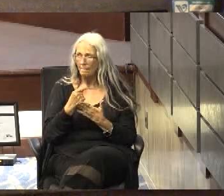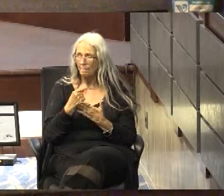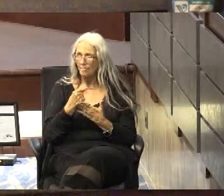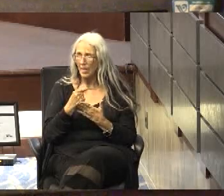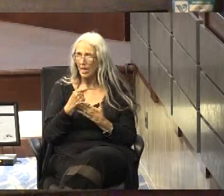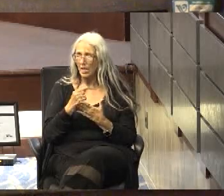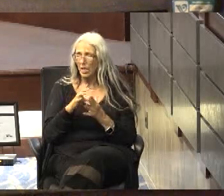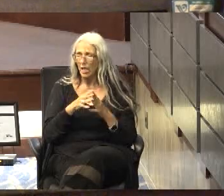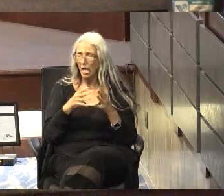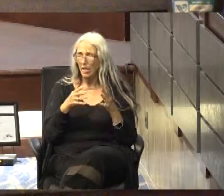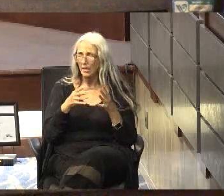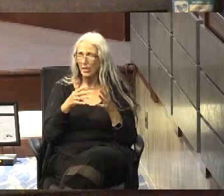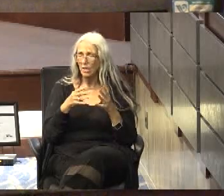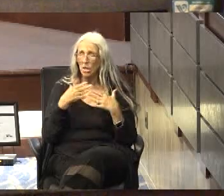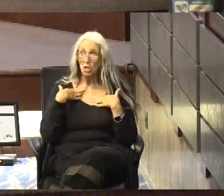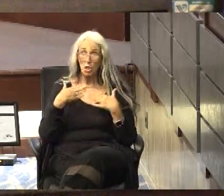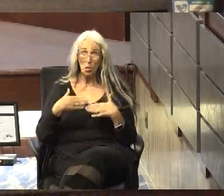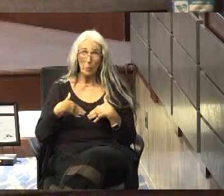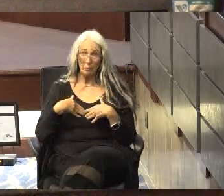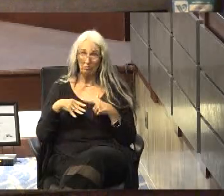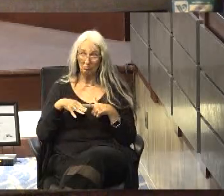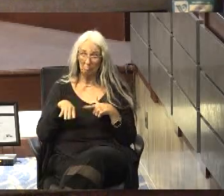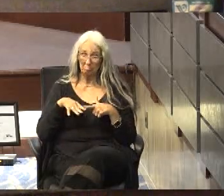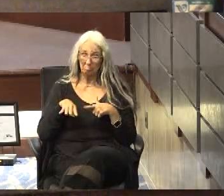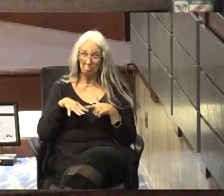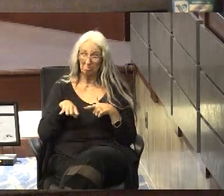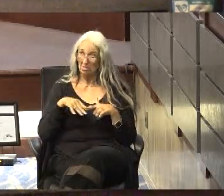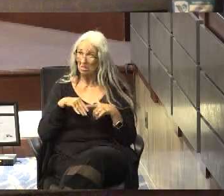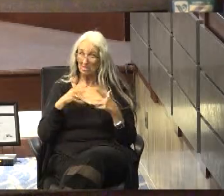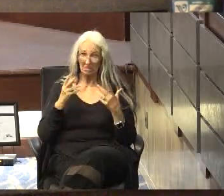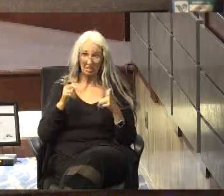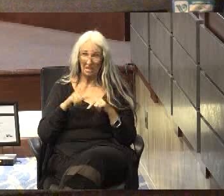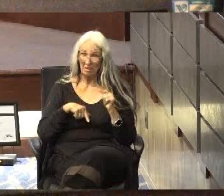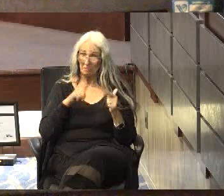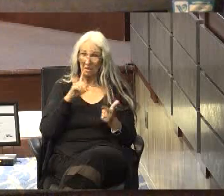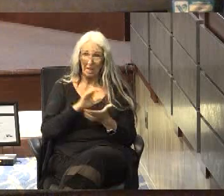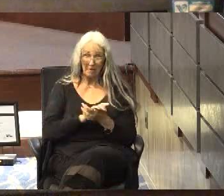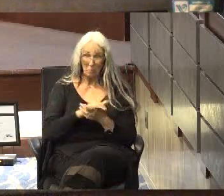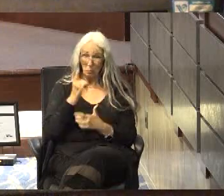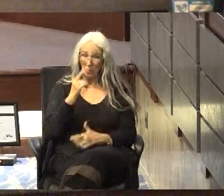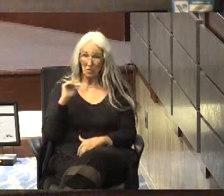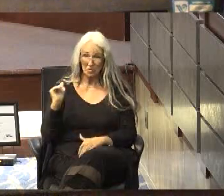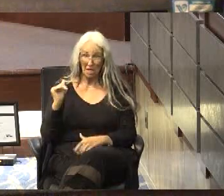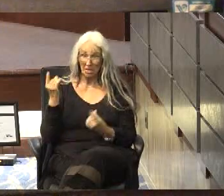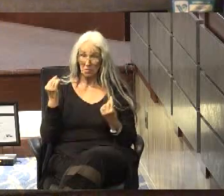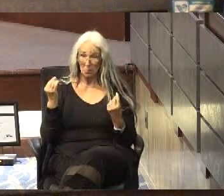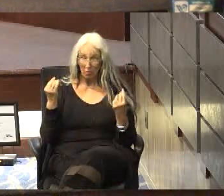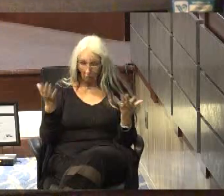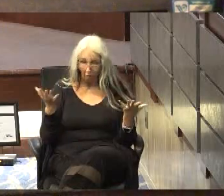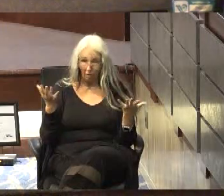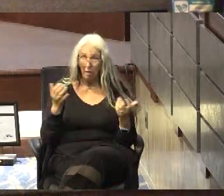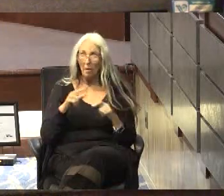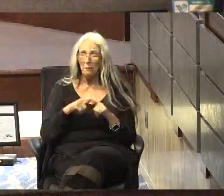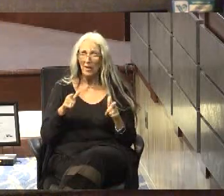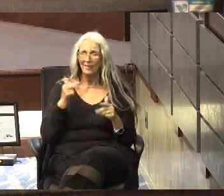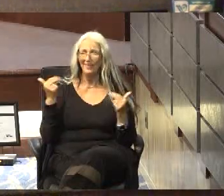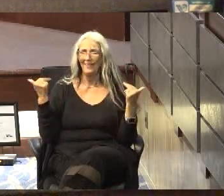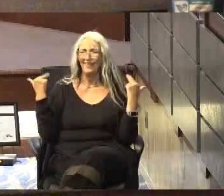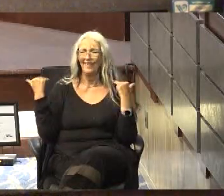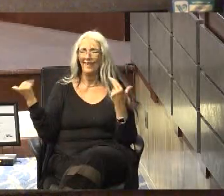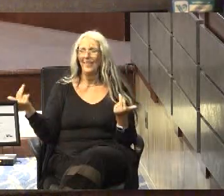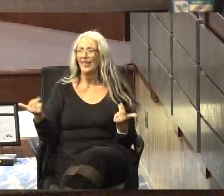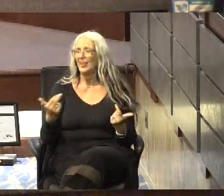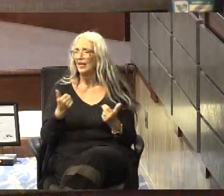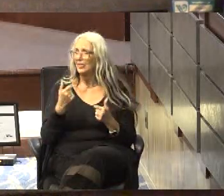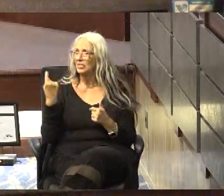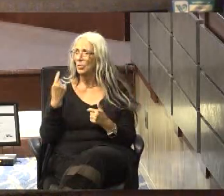human excrement that you don't think is gross when it comes from your own child. I was thinking today, like, what's the biggest thing?